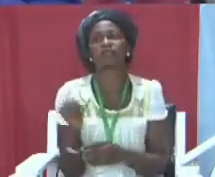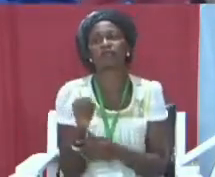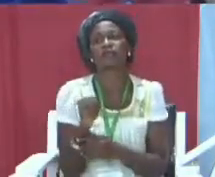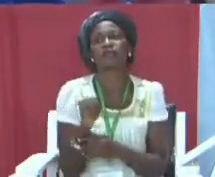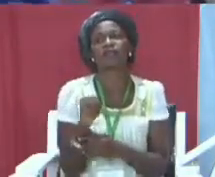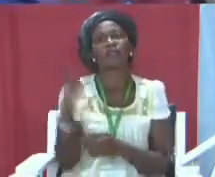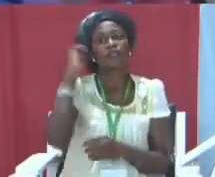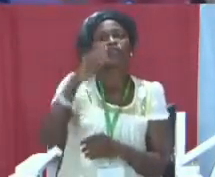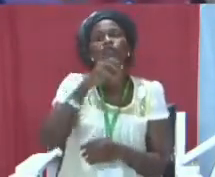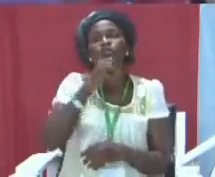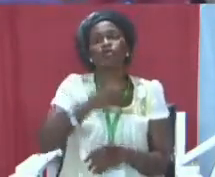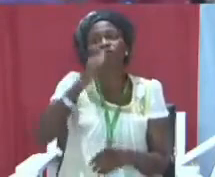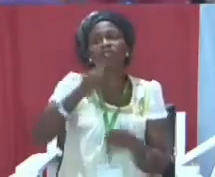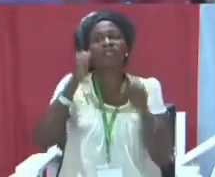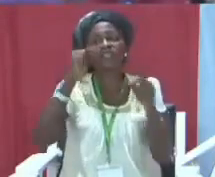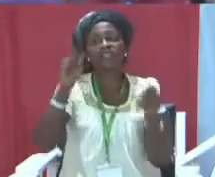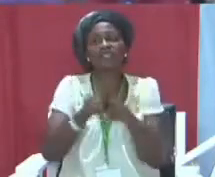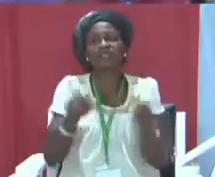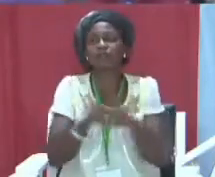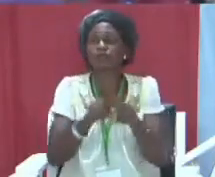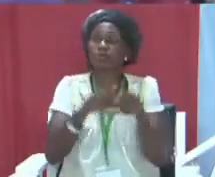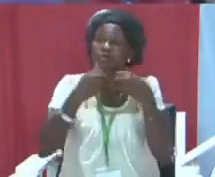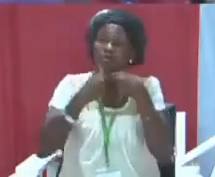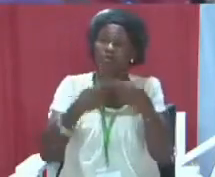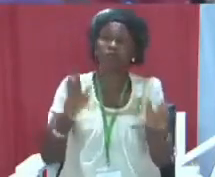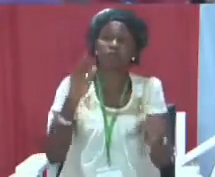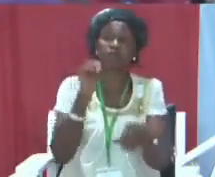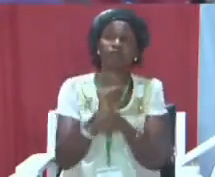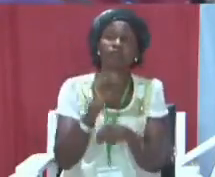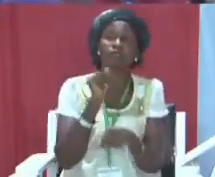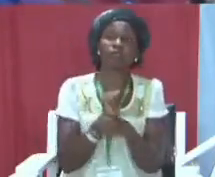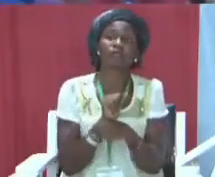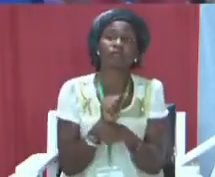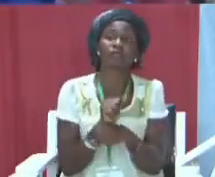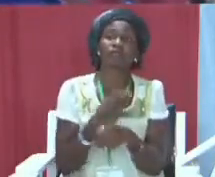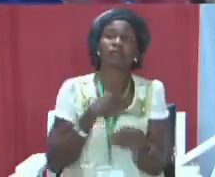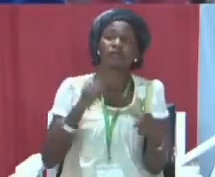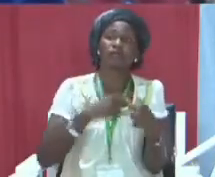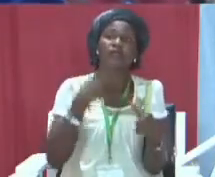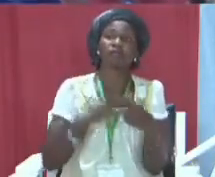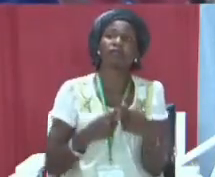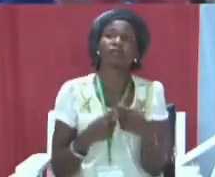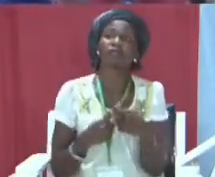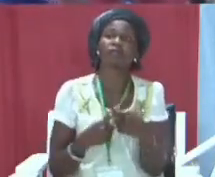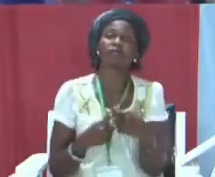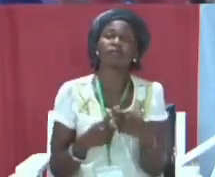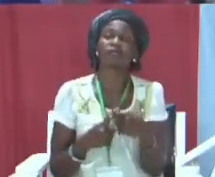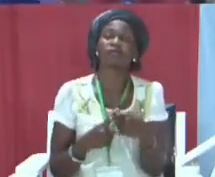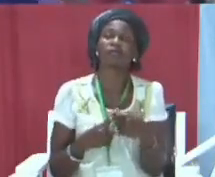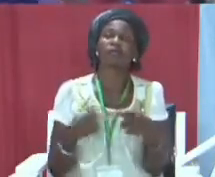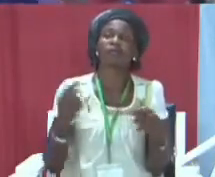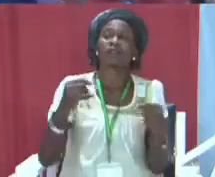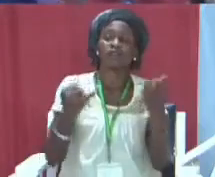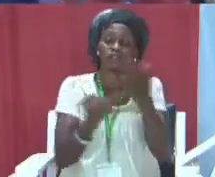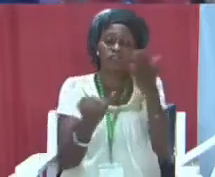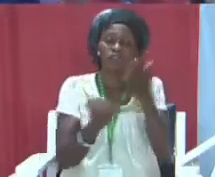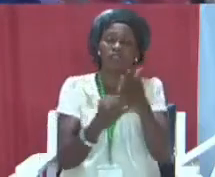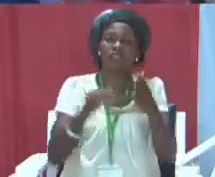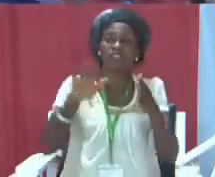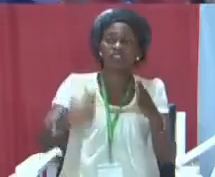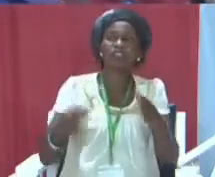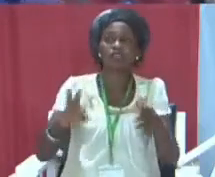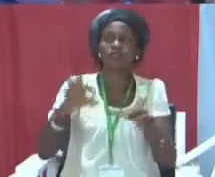His older sister also lost job. And then, the youngest child in the